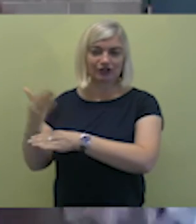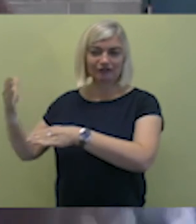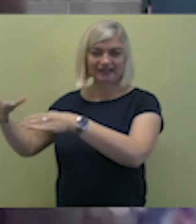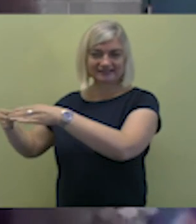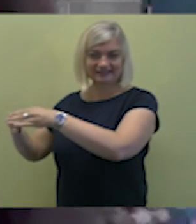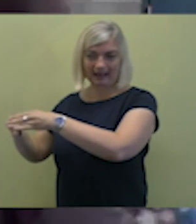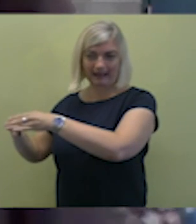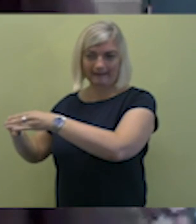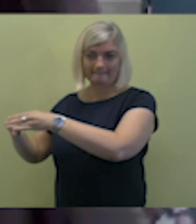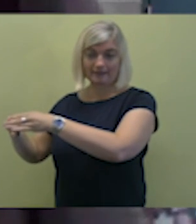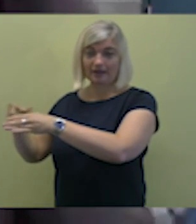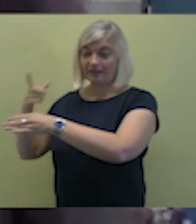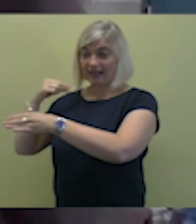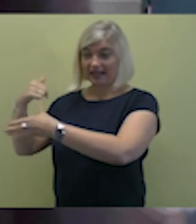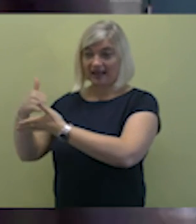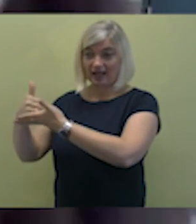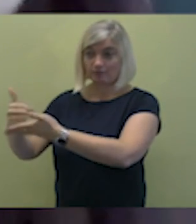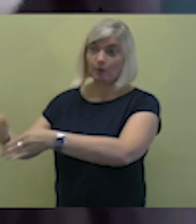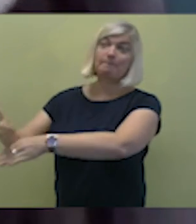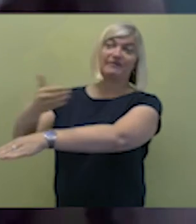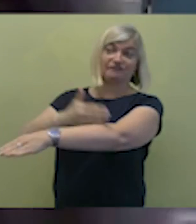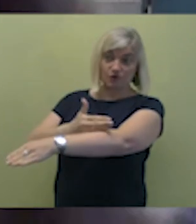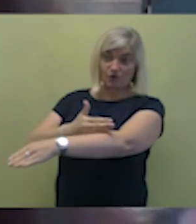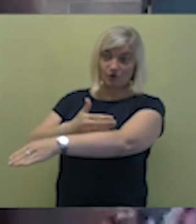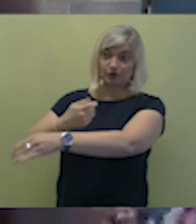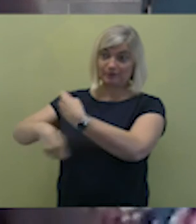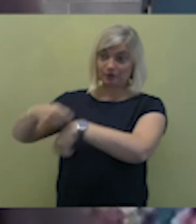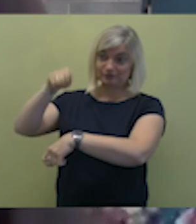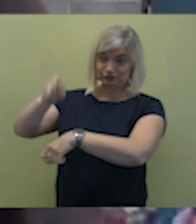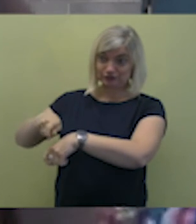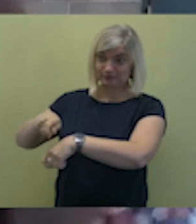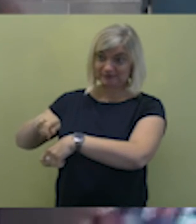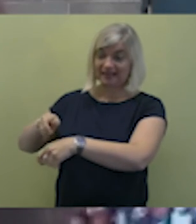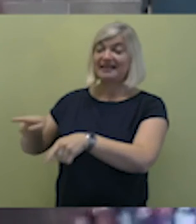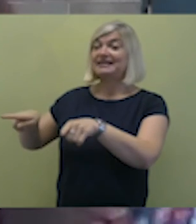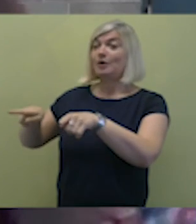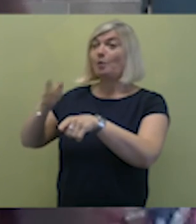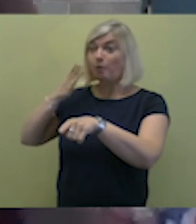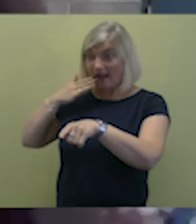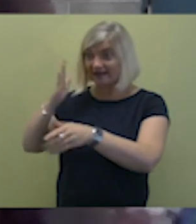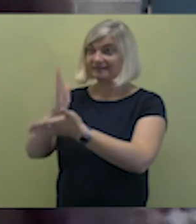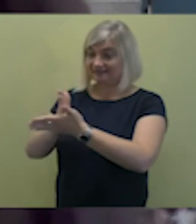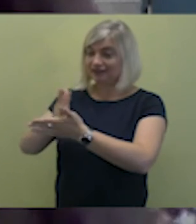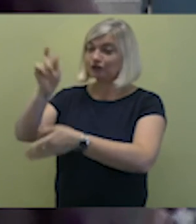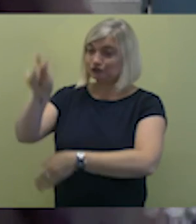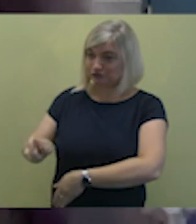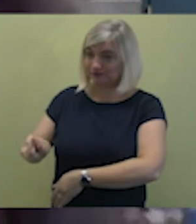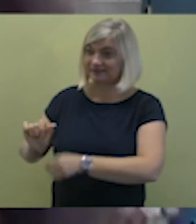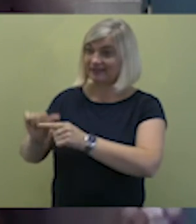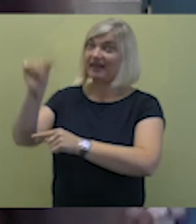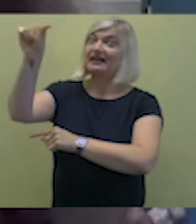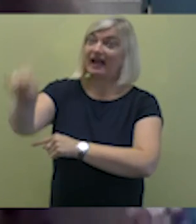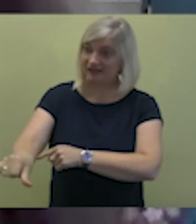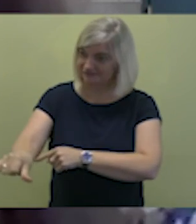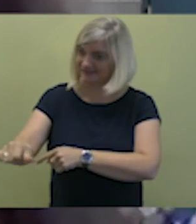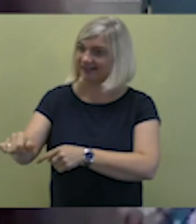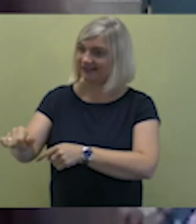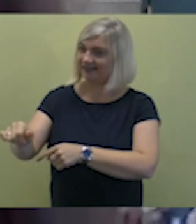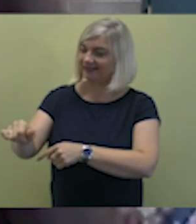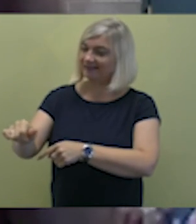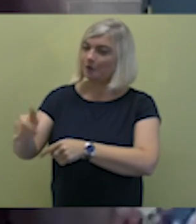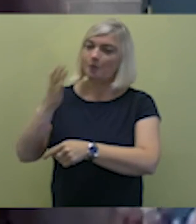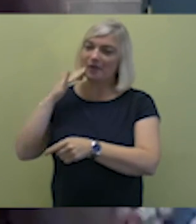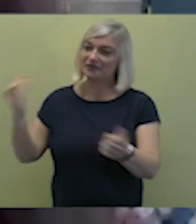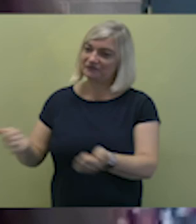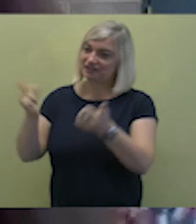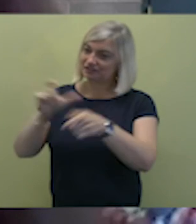the careers team, you can help out before, whilst you're a student at the college, and then afterwards as well. So you're there to be